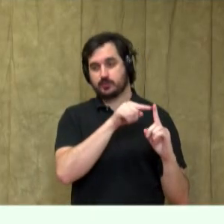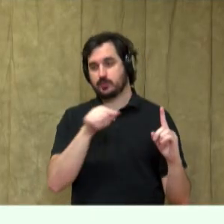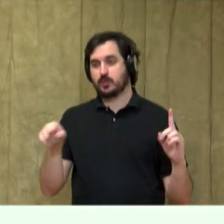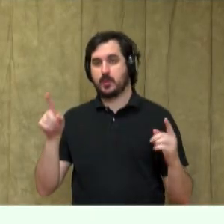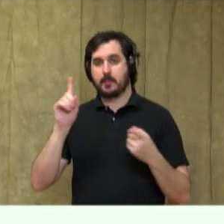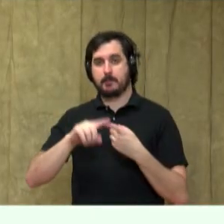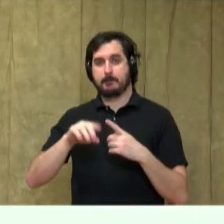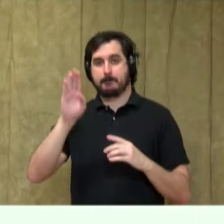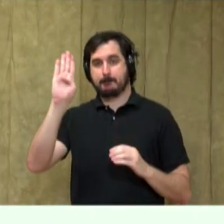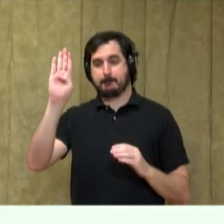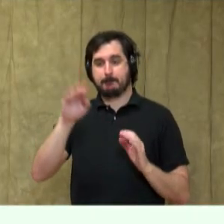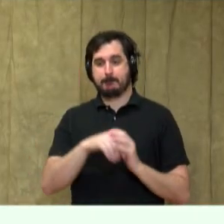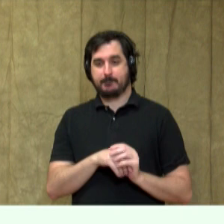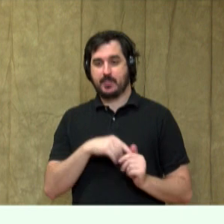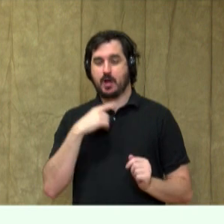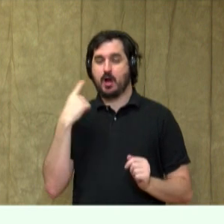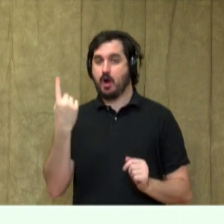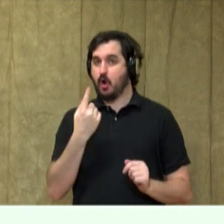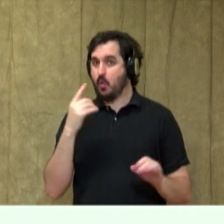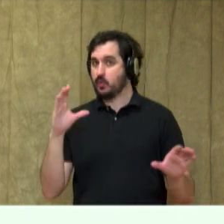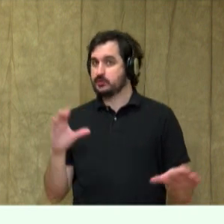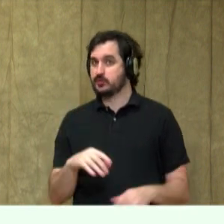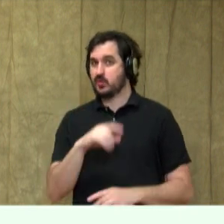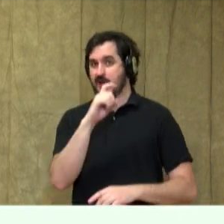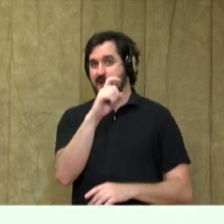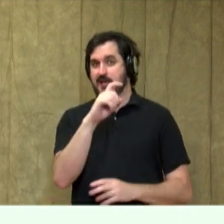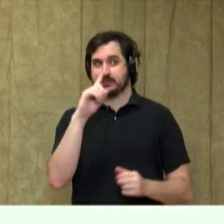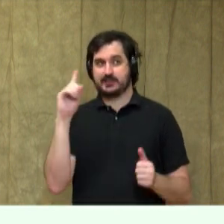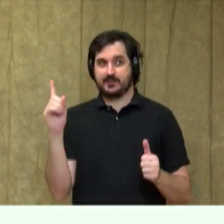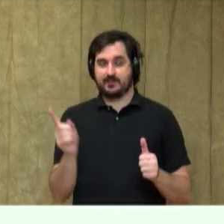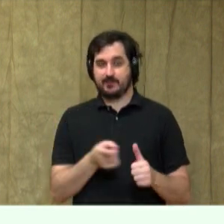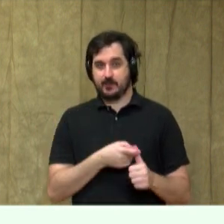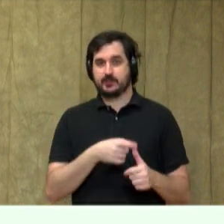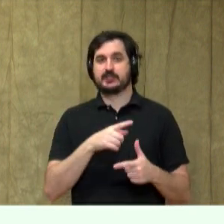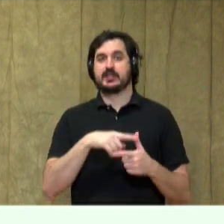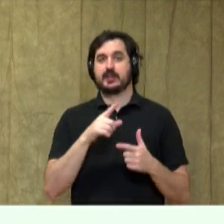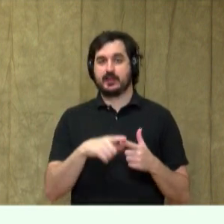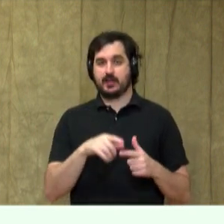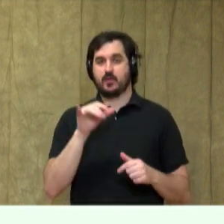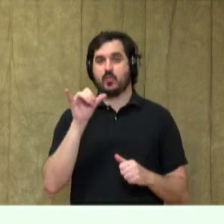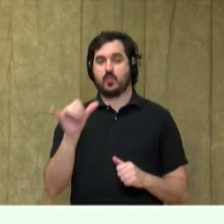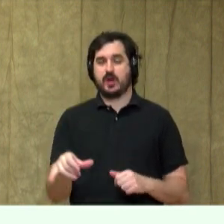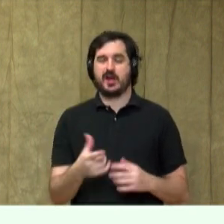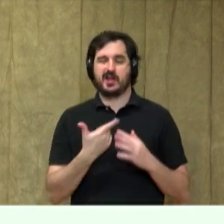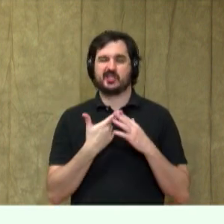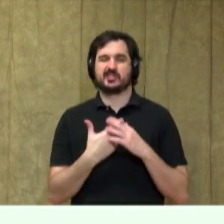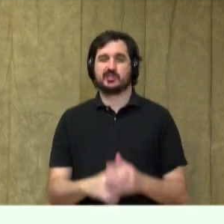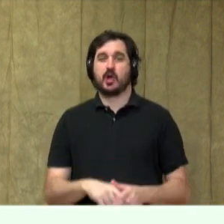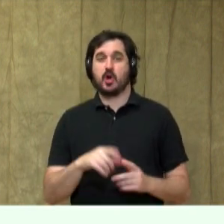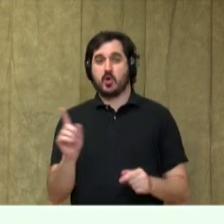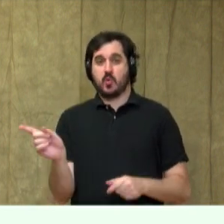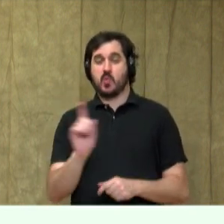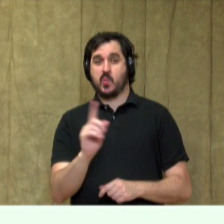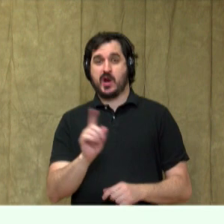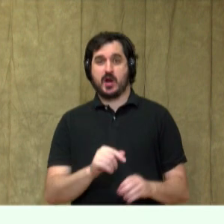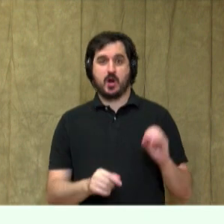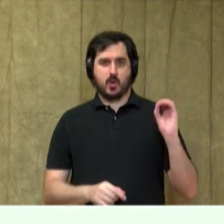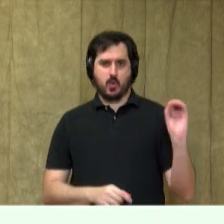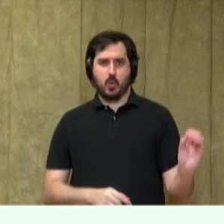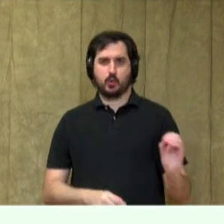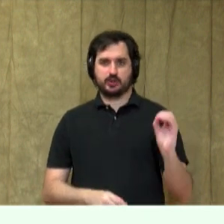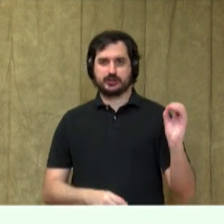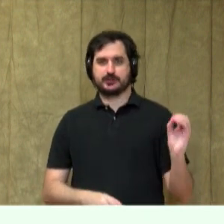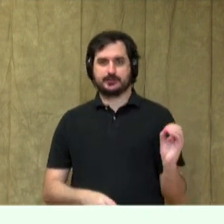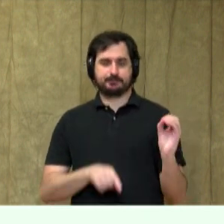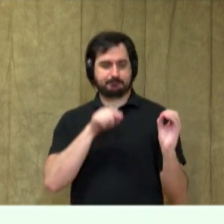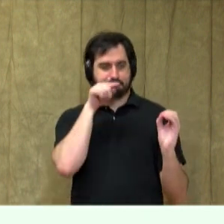X first, then Y. And we start at our original location, our